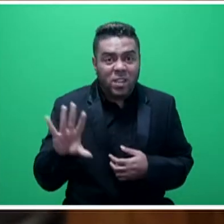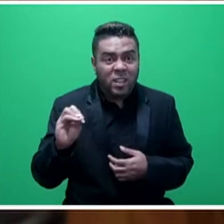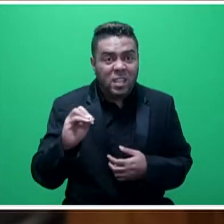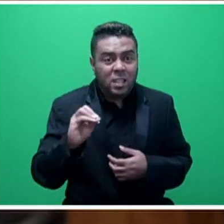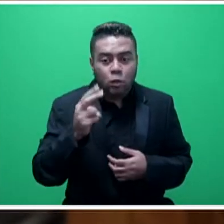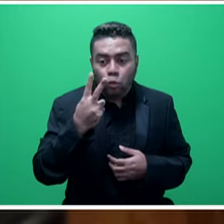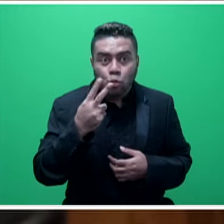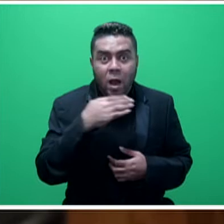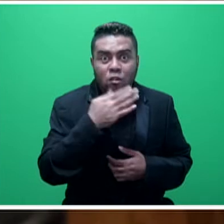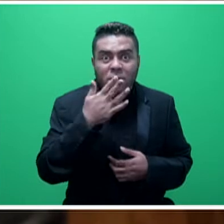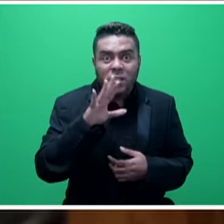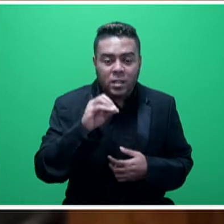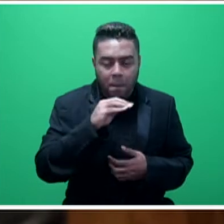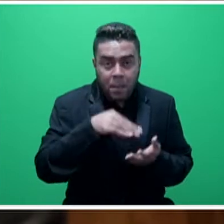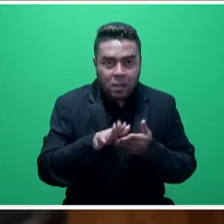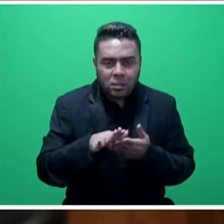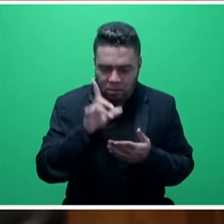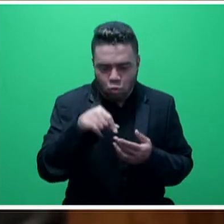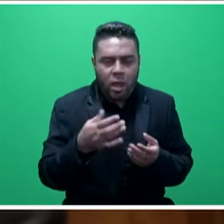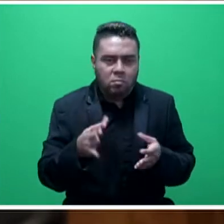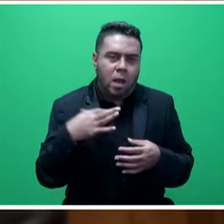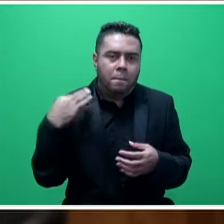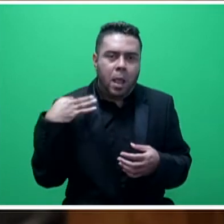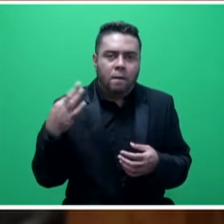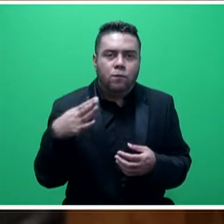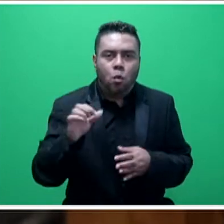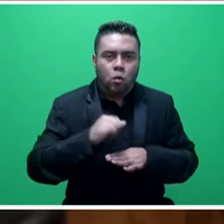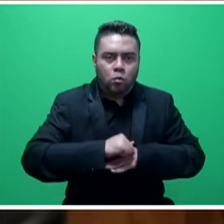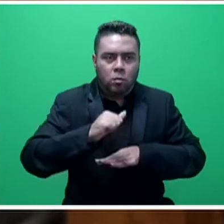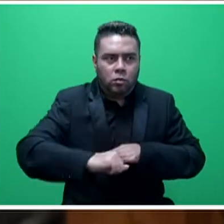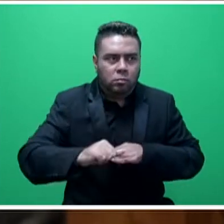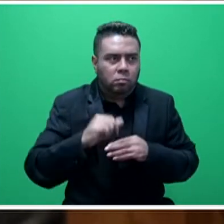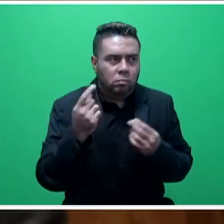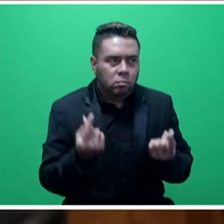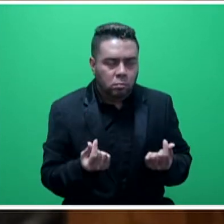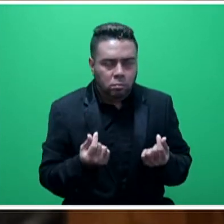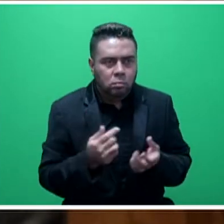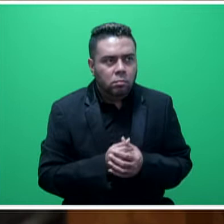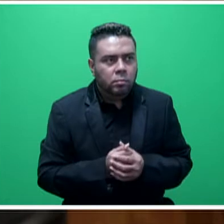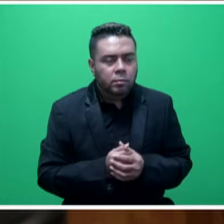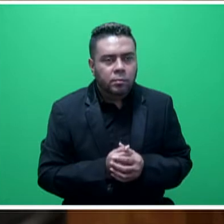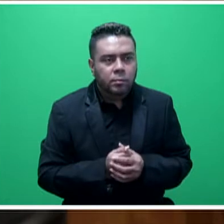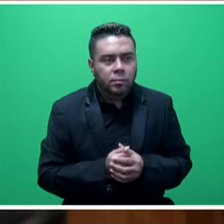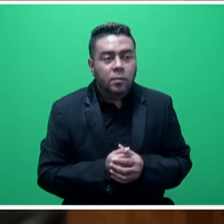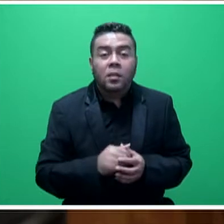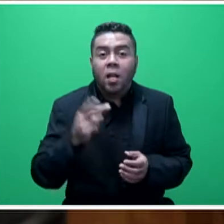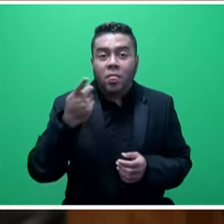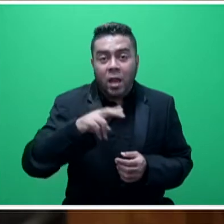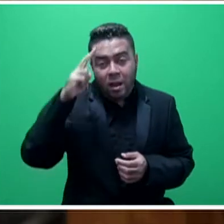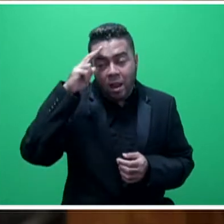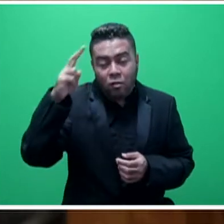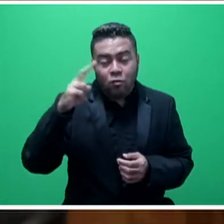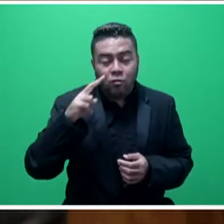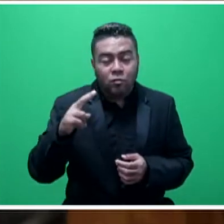done to encourage students to work harder and to further increase the quality of our graduates who enter our workforce. The National Topper Scheme